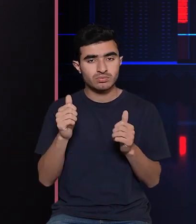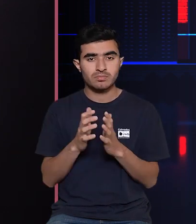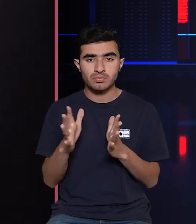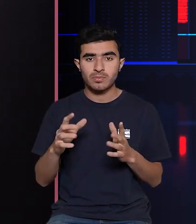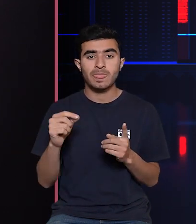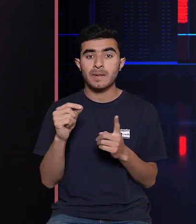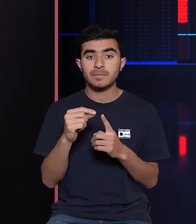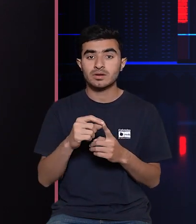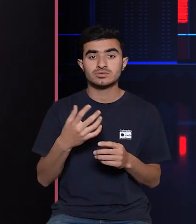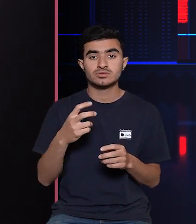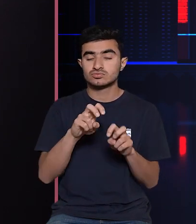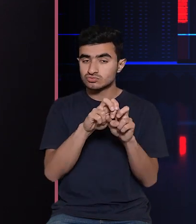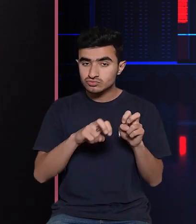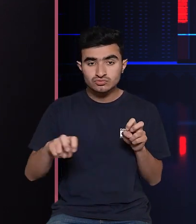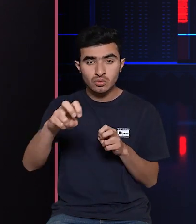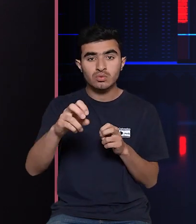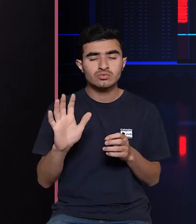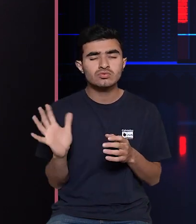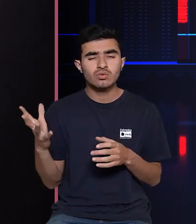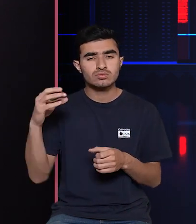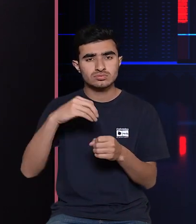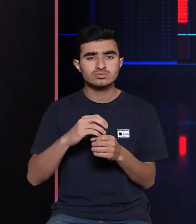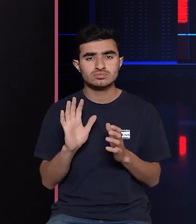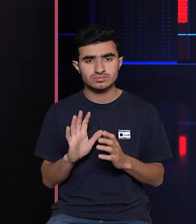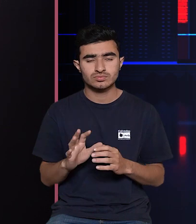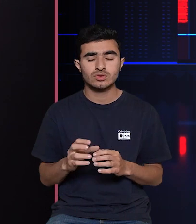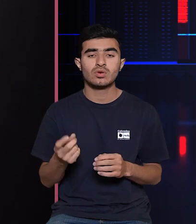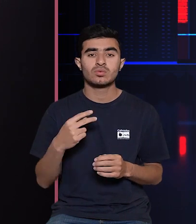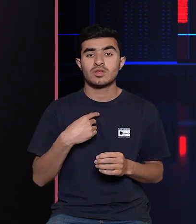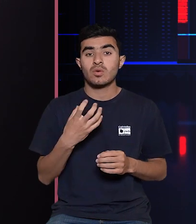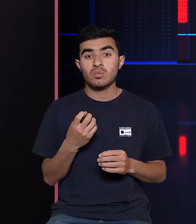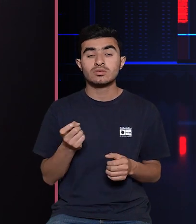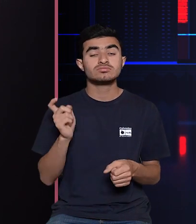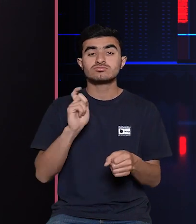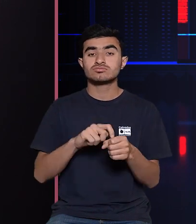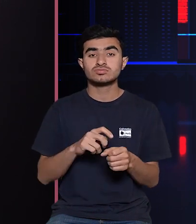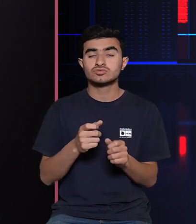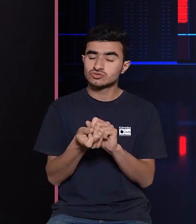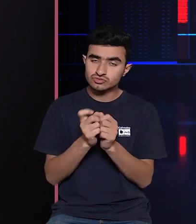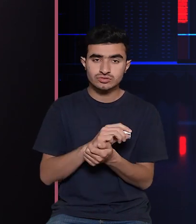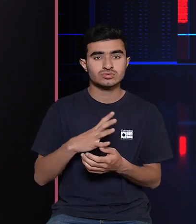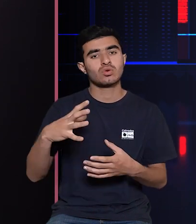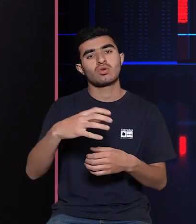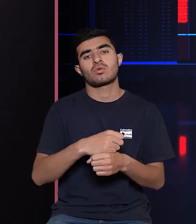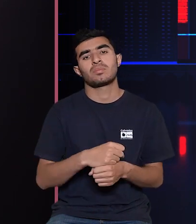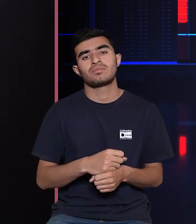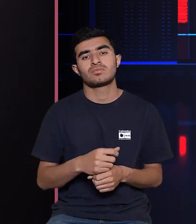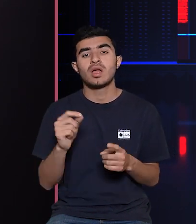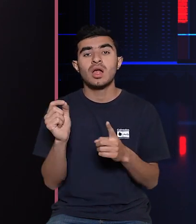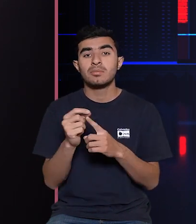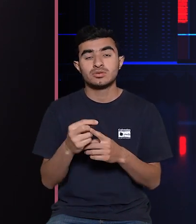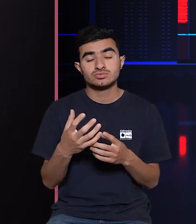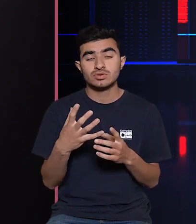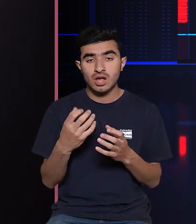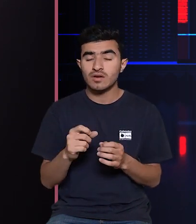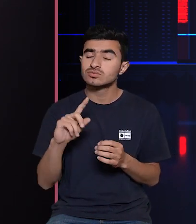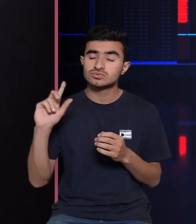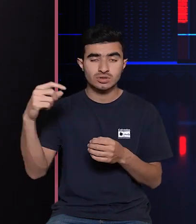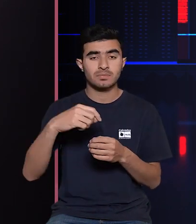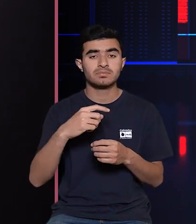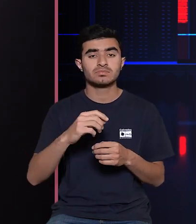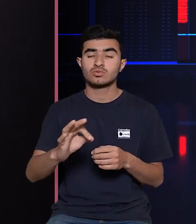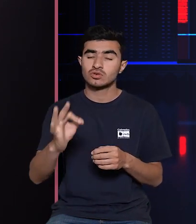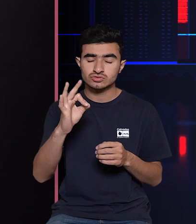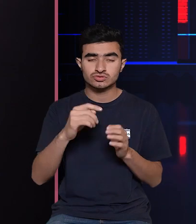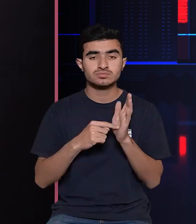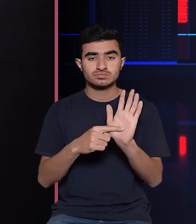by all the things that Pakistan is known as, the country of terrorism, this and that. And I want to be a part